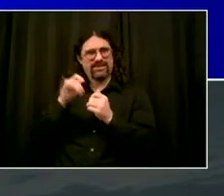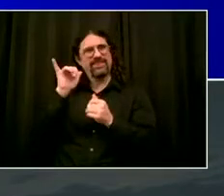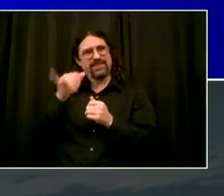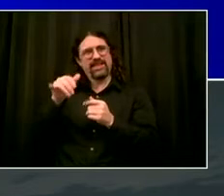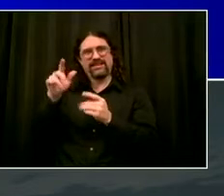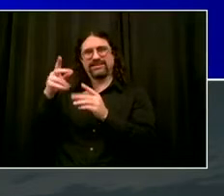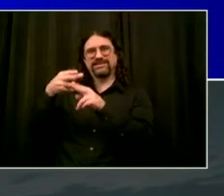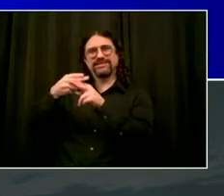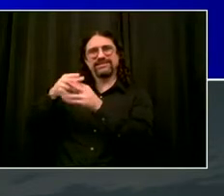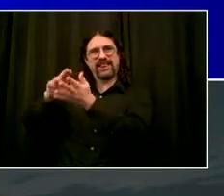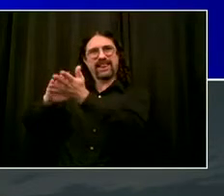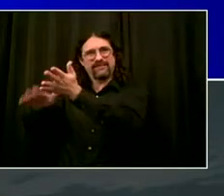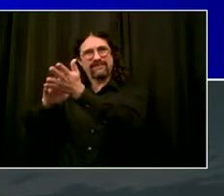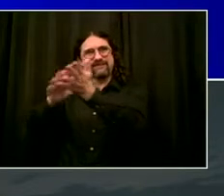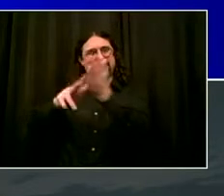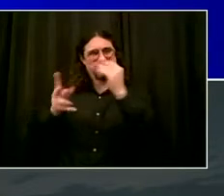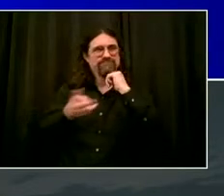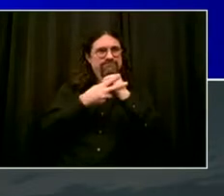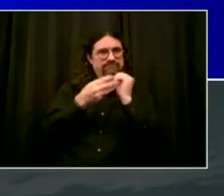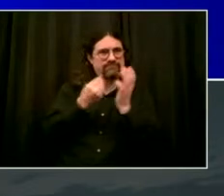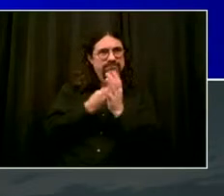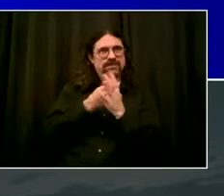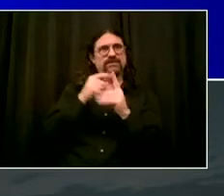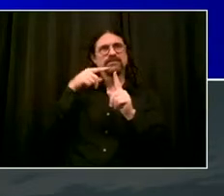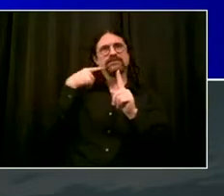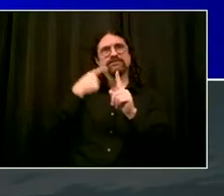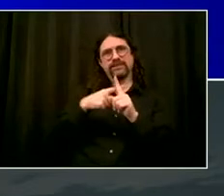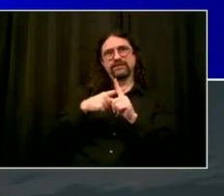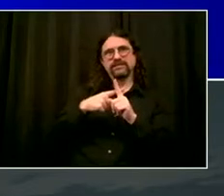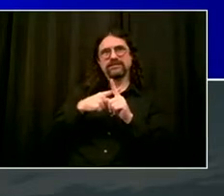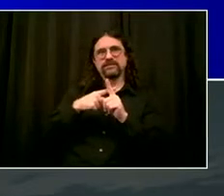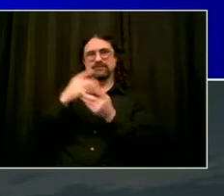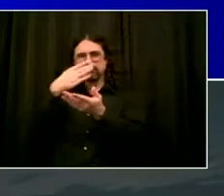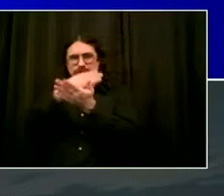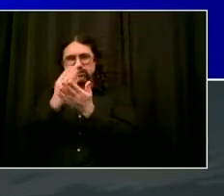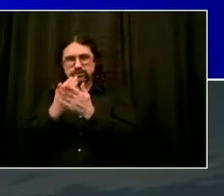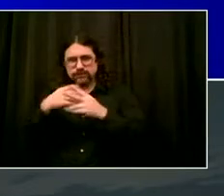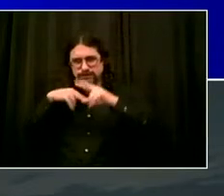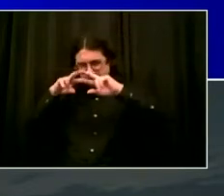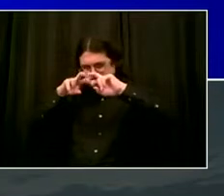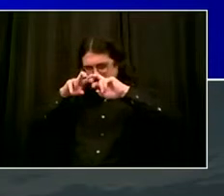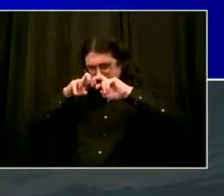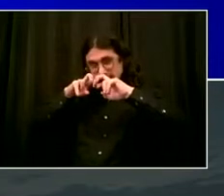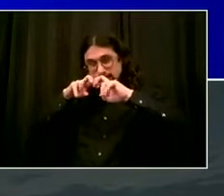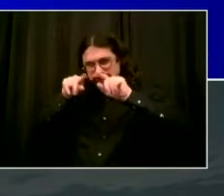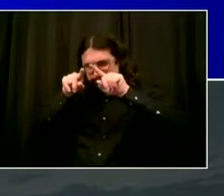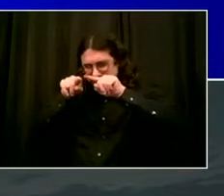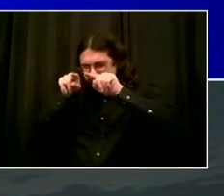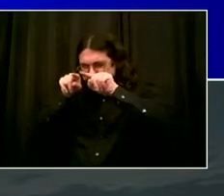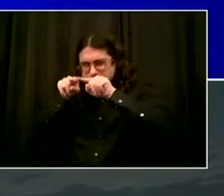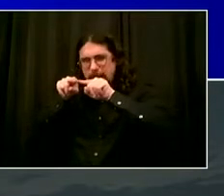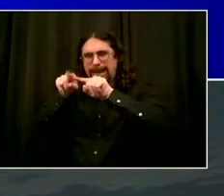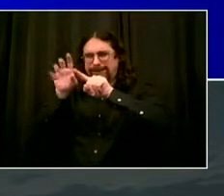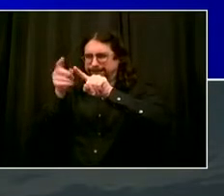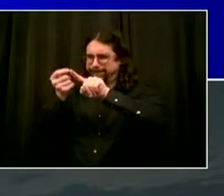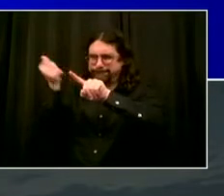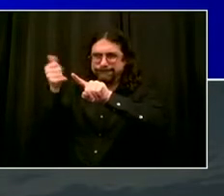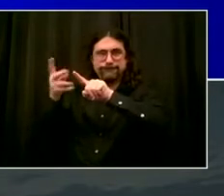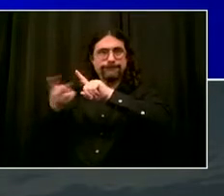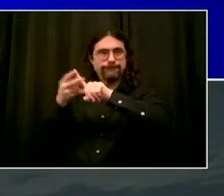and that is for both this current year fiscal 21 and for next year fiscal 22